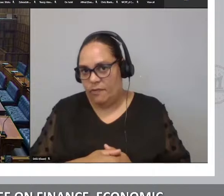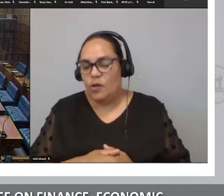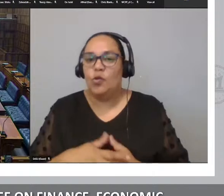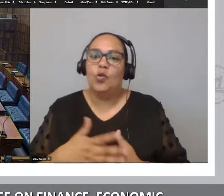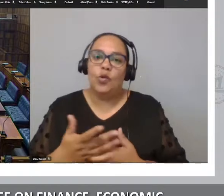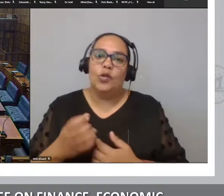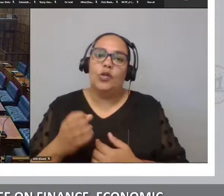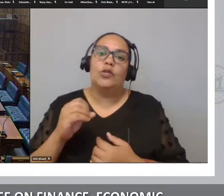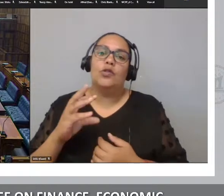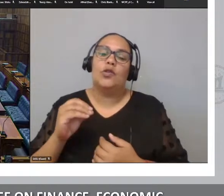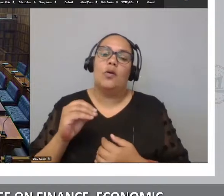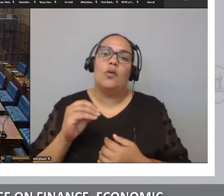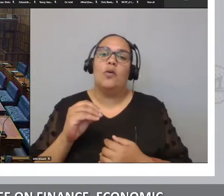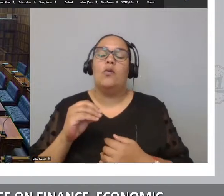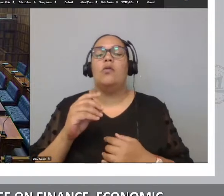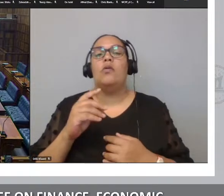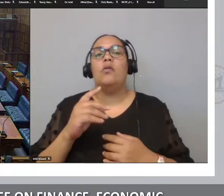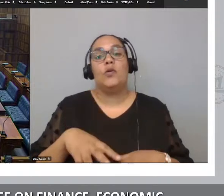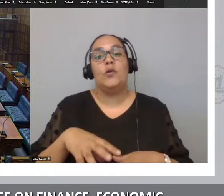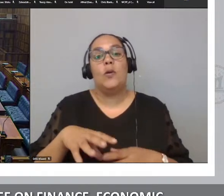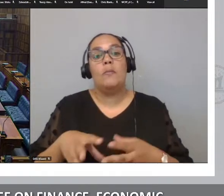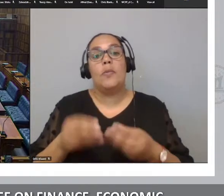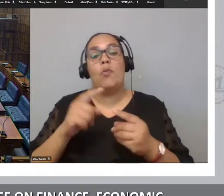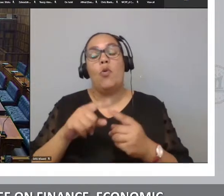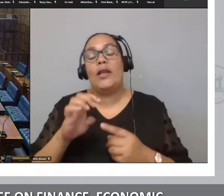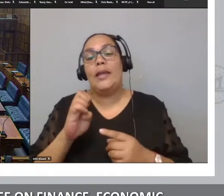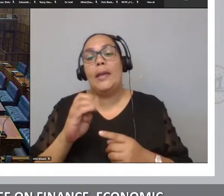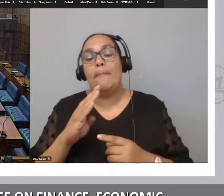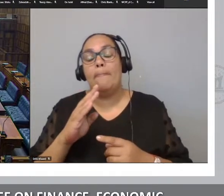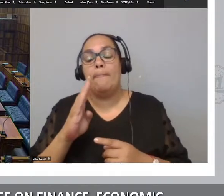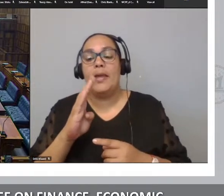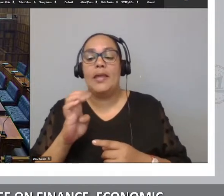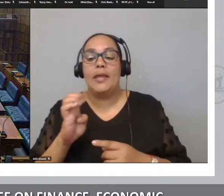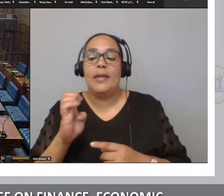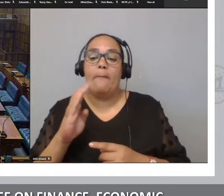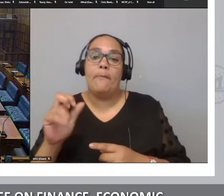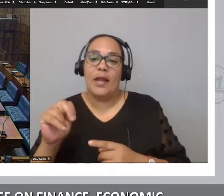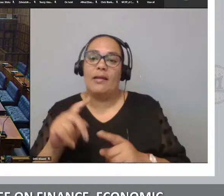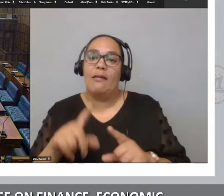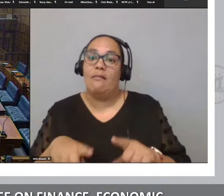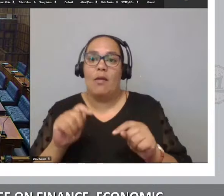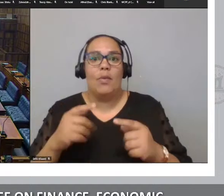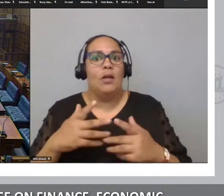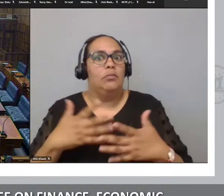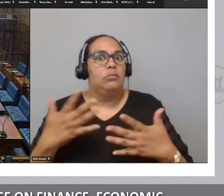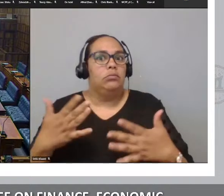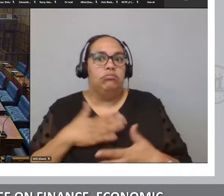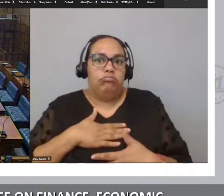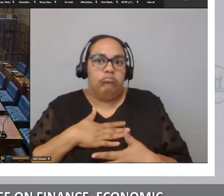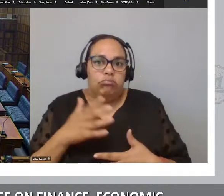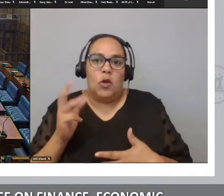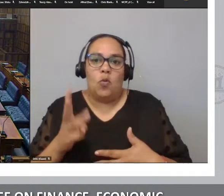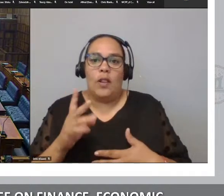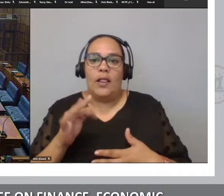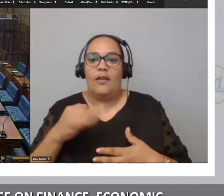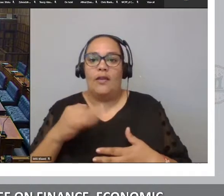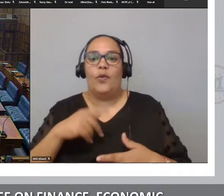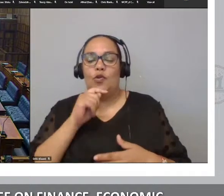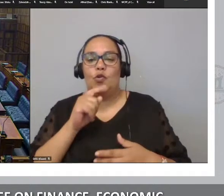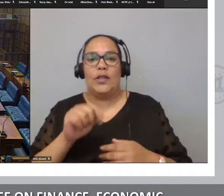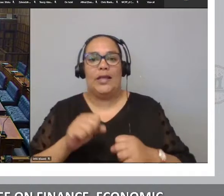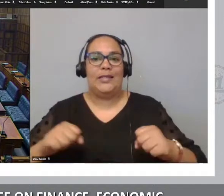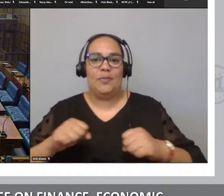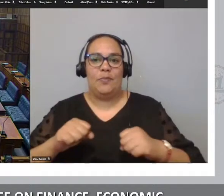so um to pick up on what Ian said I think Cape Town will be very grateful if we can be in that